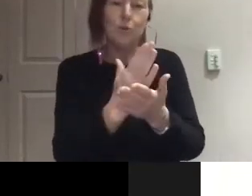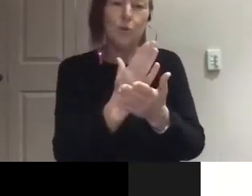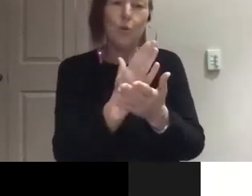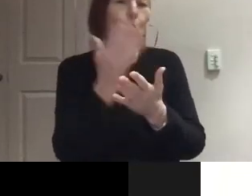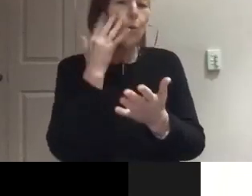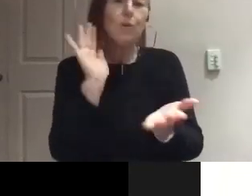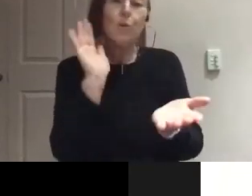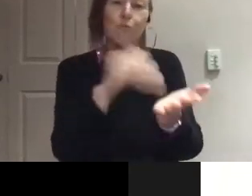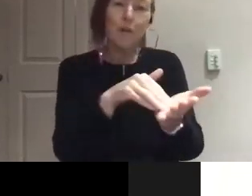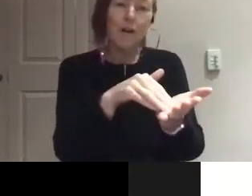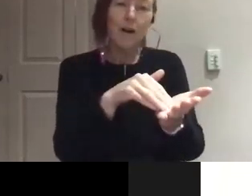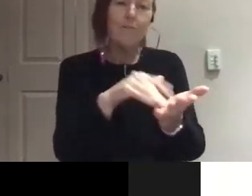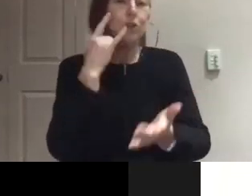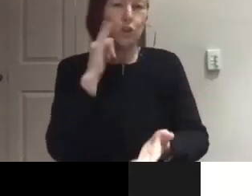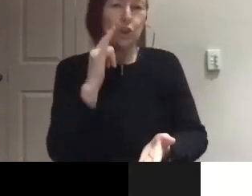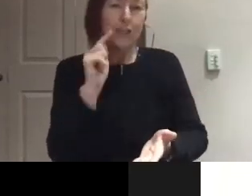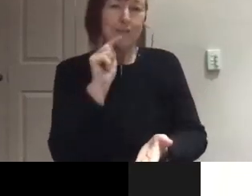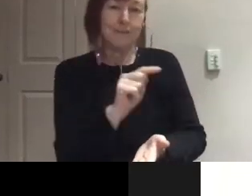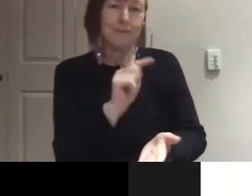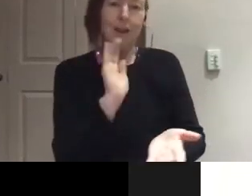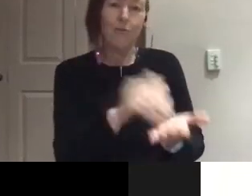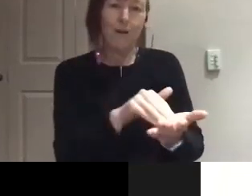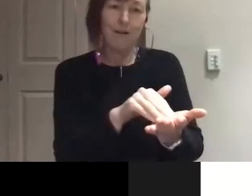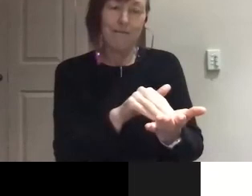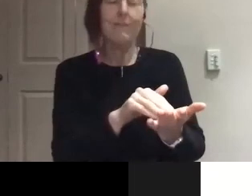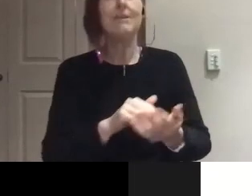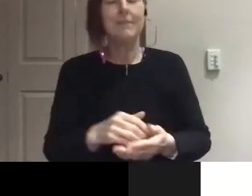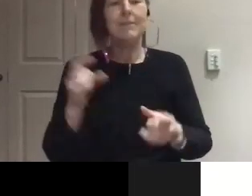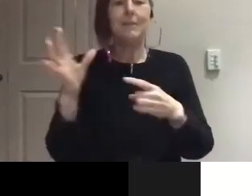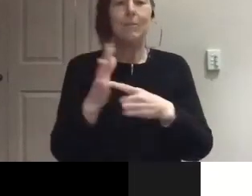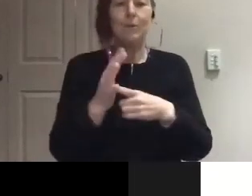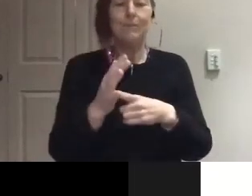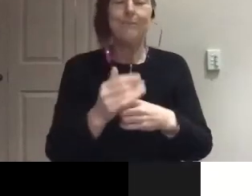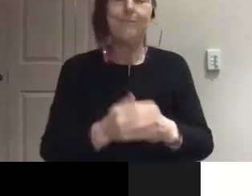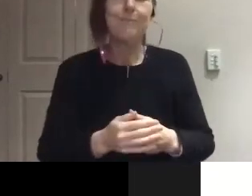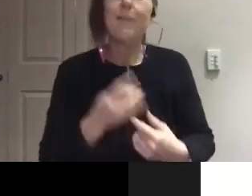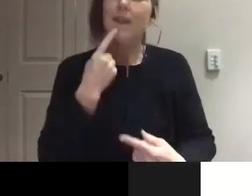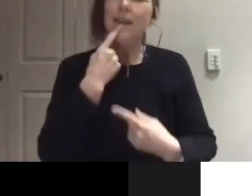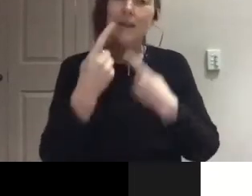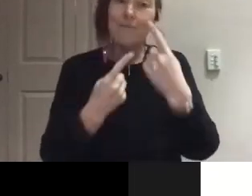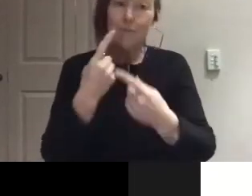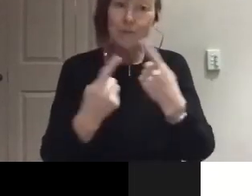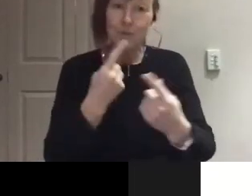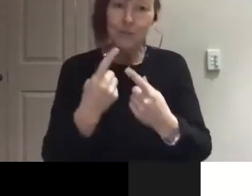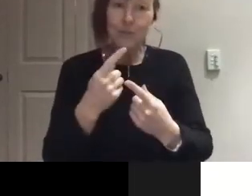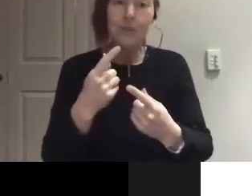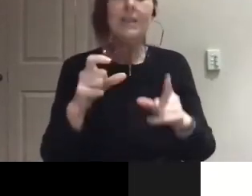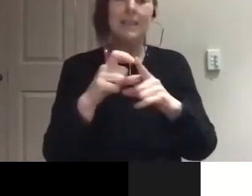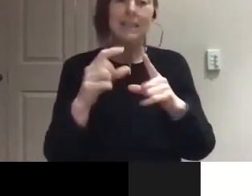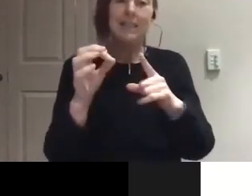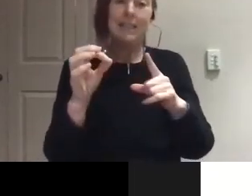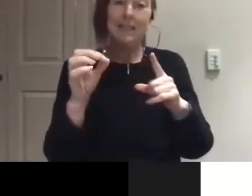in to sites. There's a whole range of information available that on the department's website. So that's